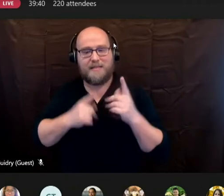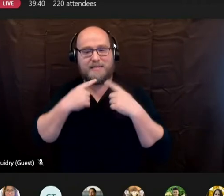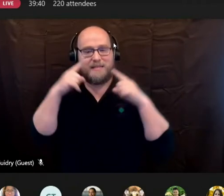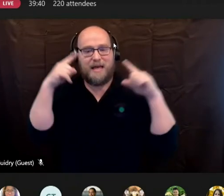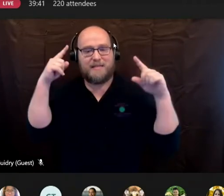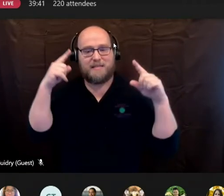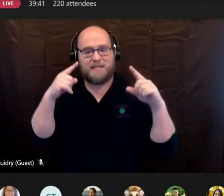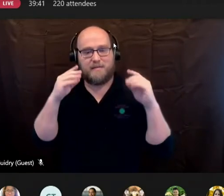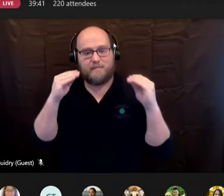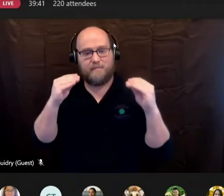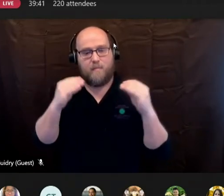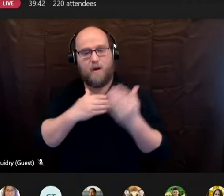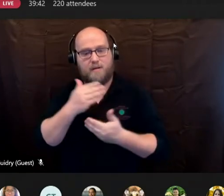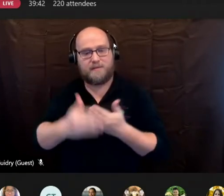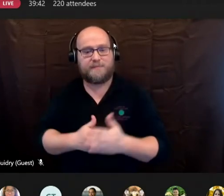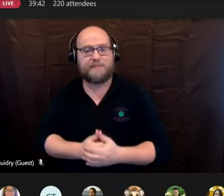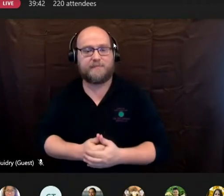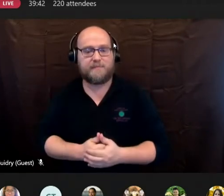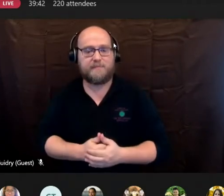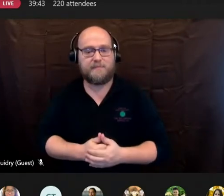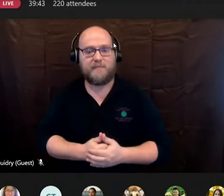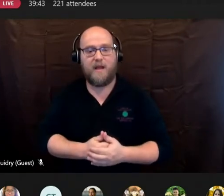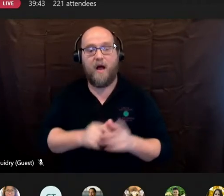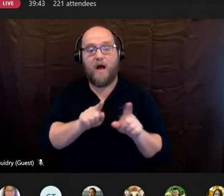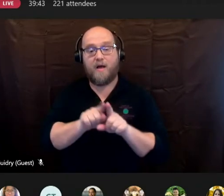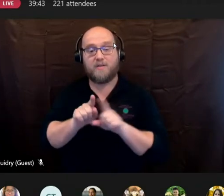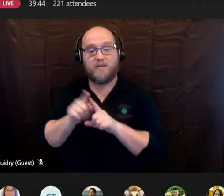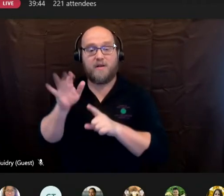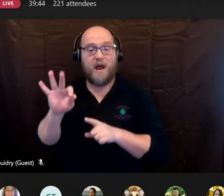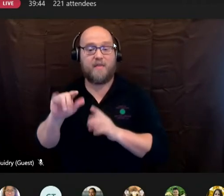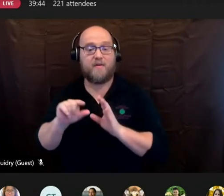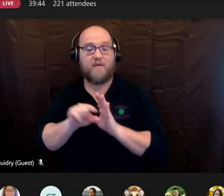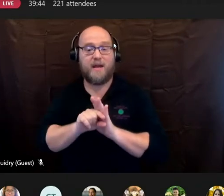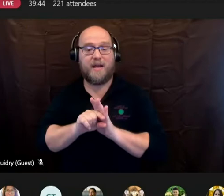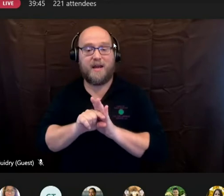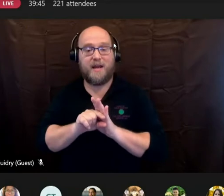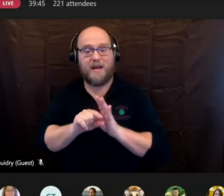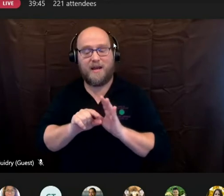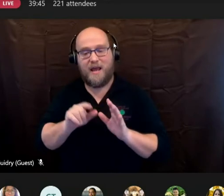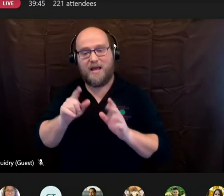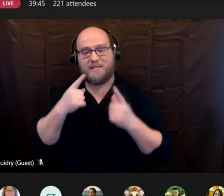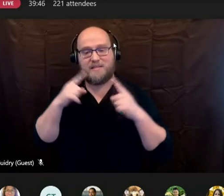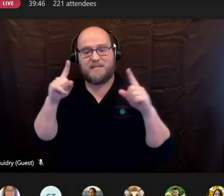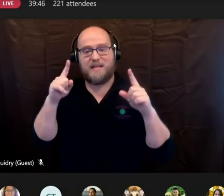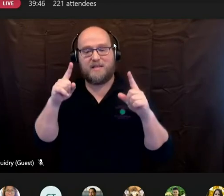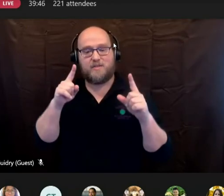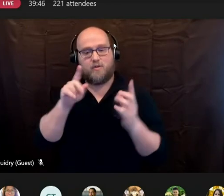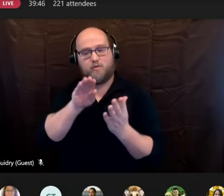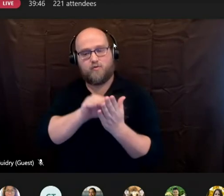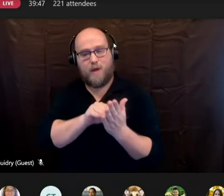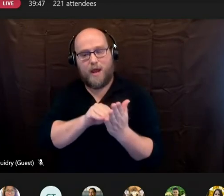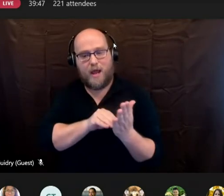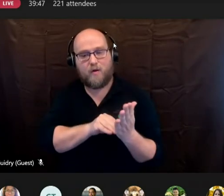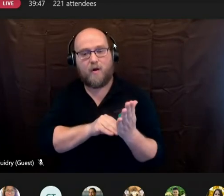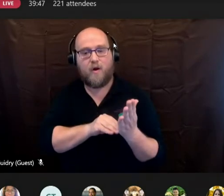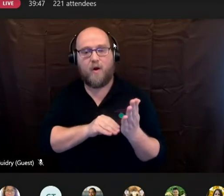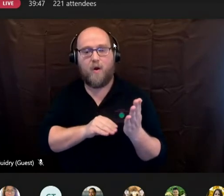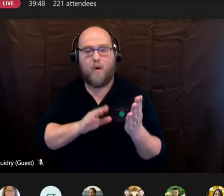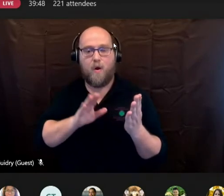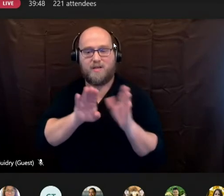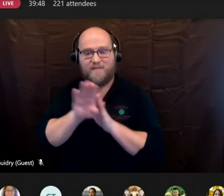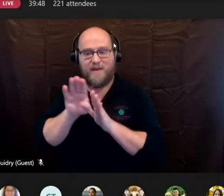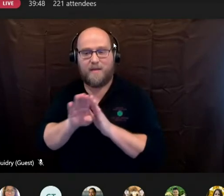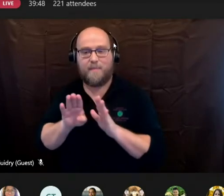developed and will be piloted in the 2021-22 school year to ensure schools are supporting students in grade 9